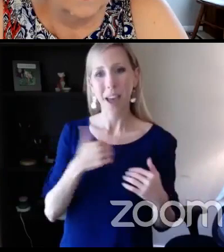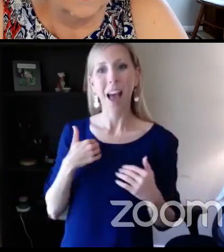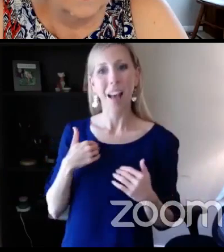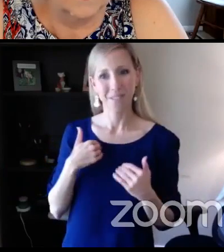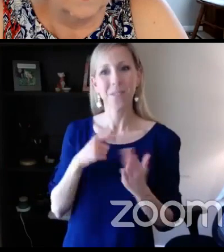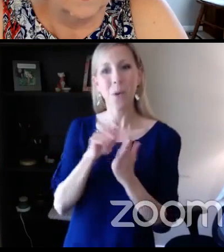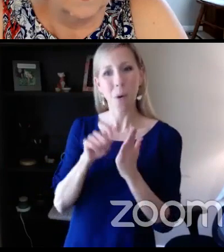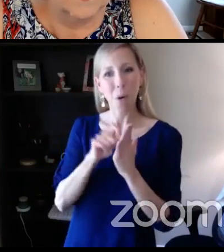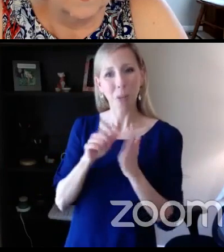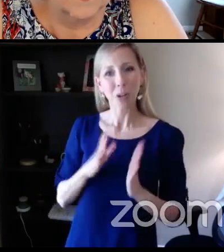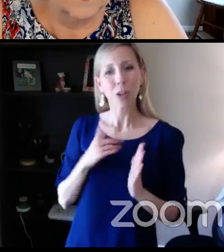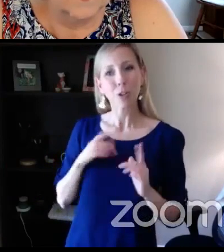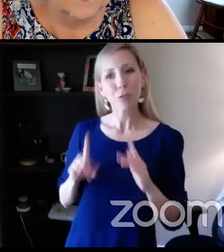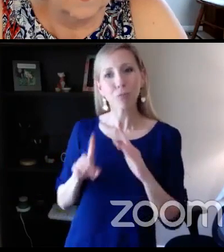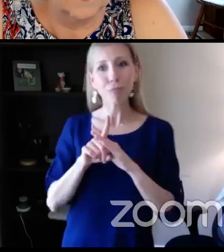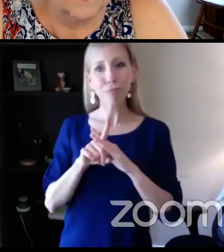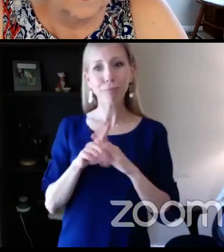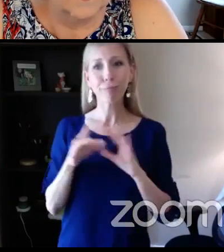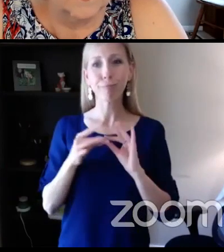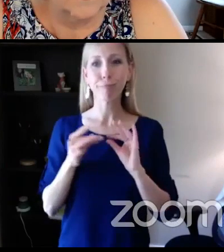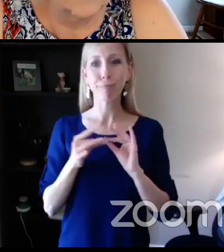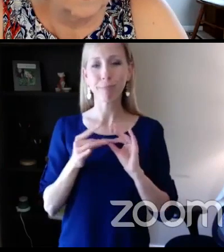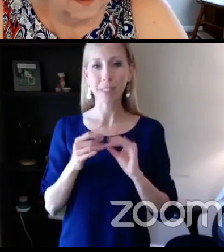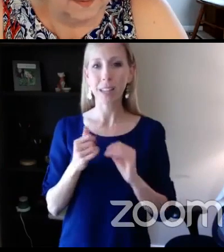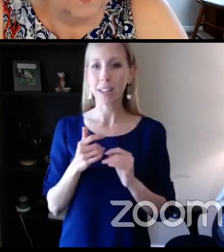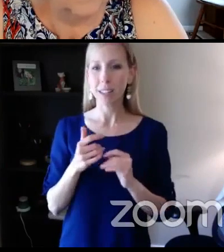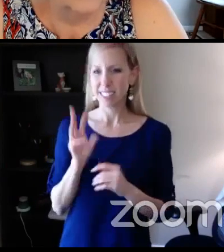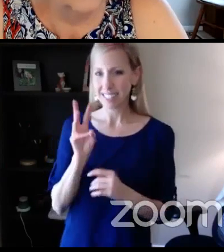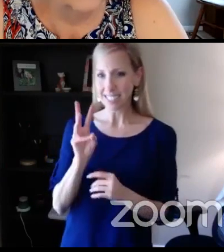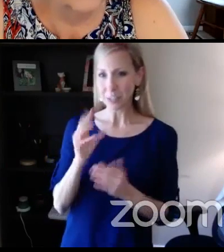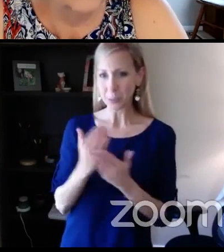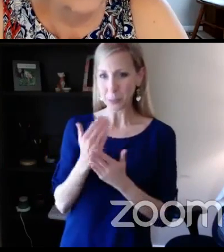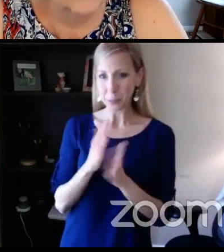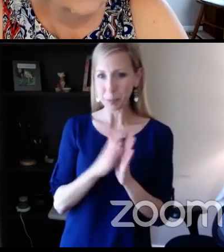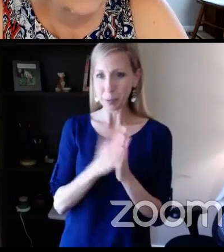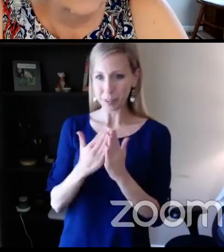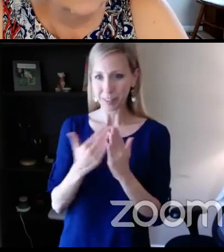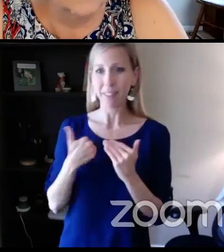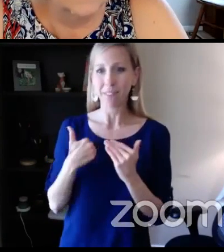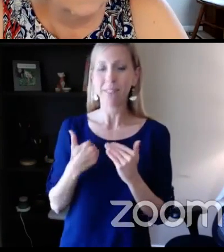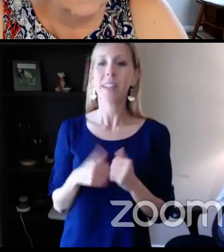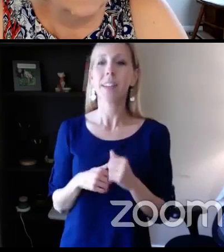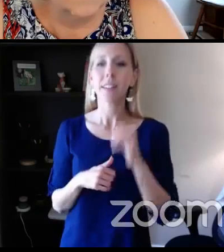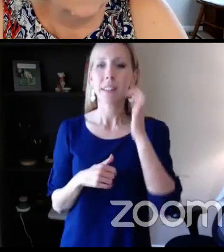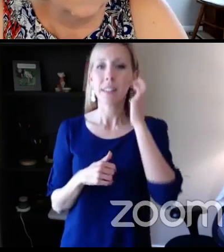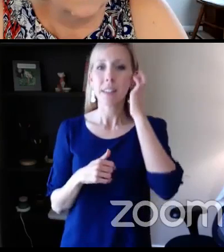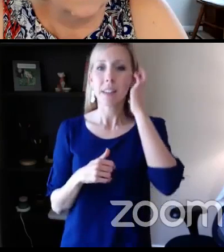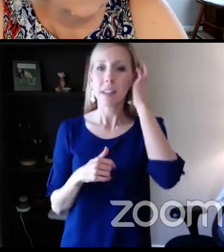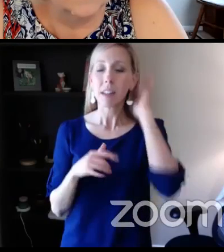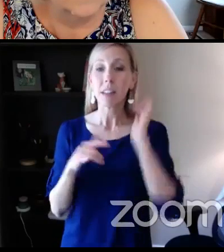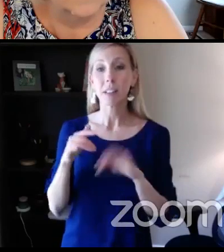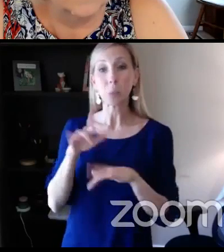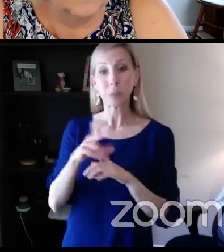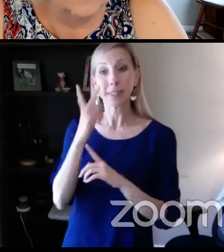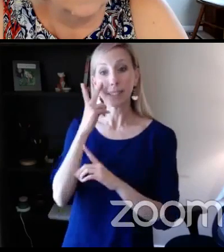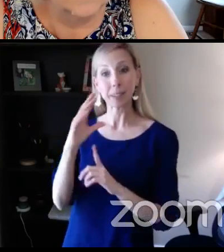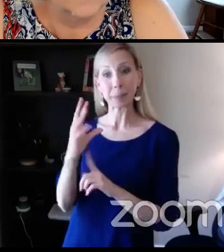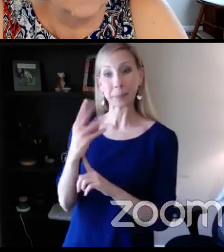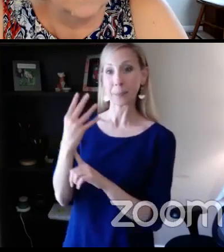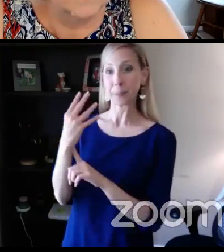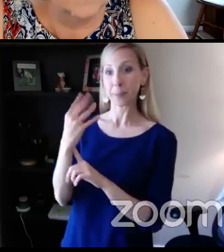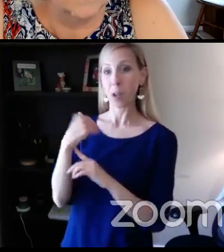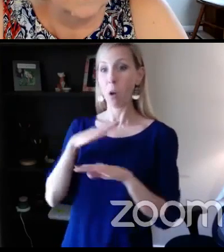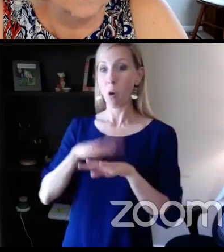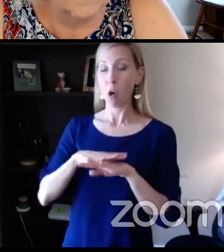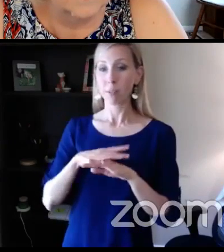six of the authors, the new books that we're offering on the YouTube channel. So they talked a